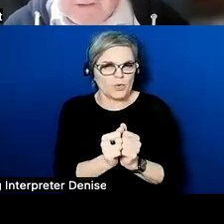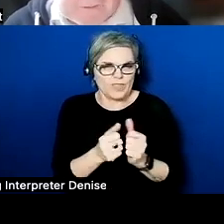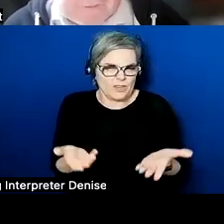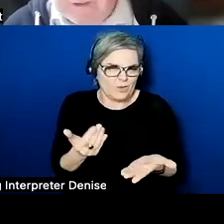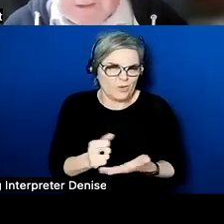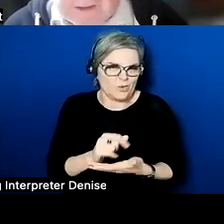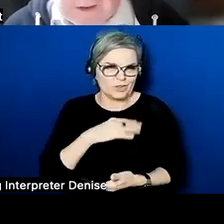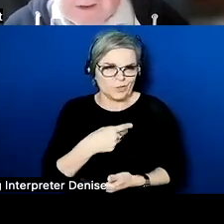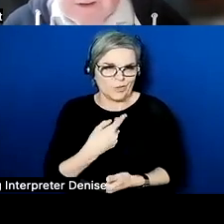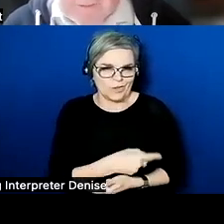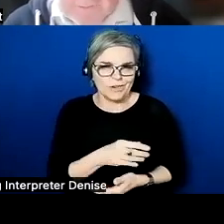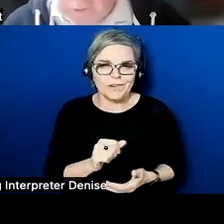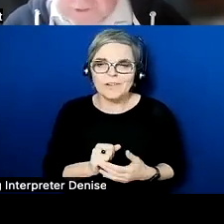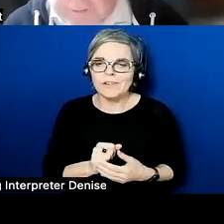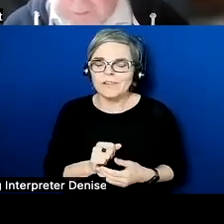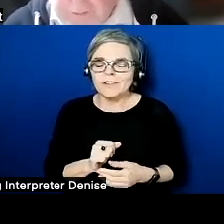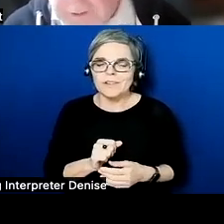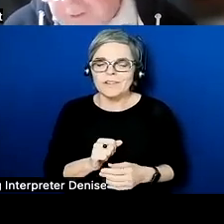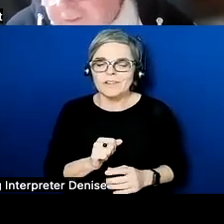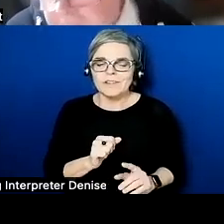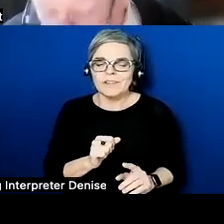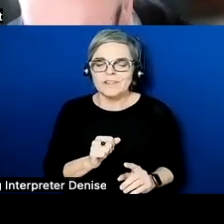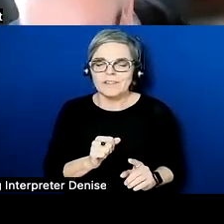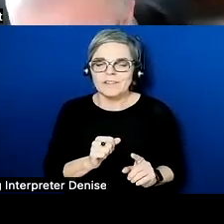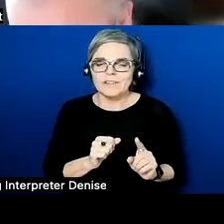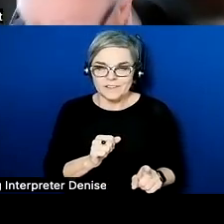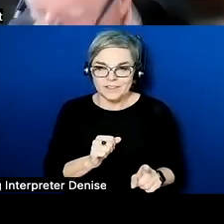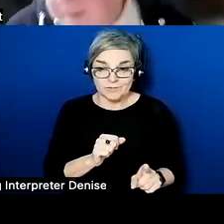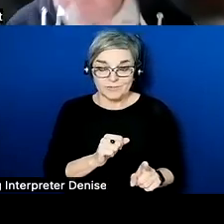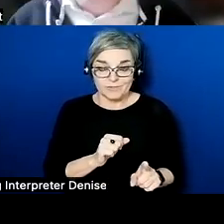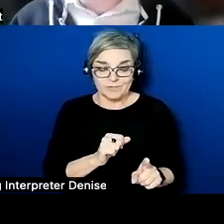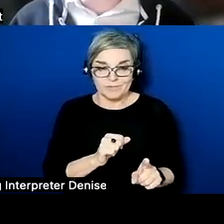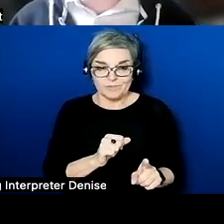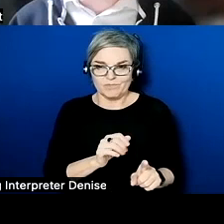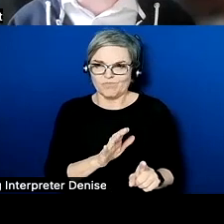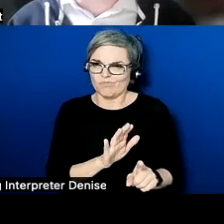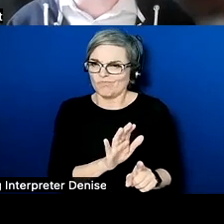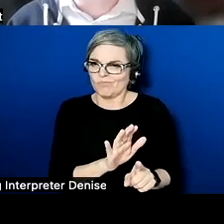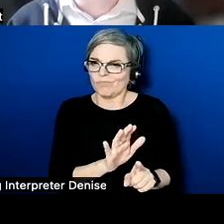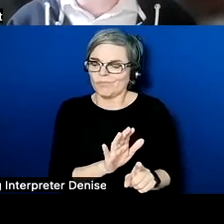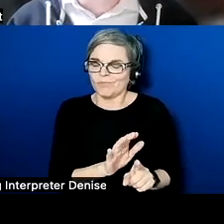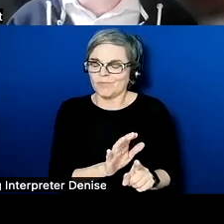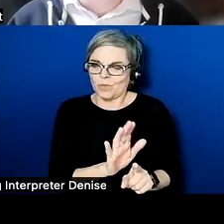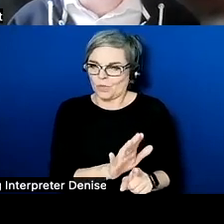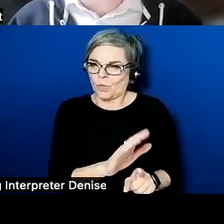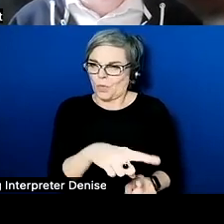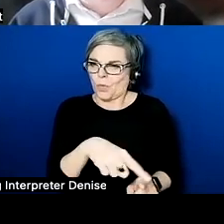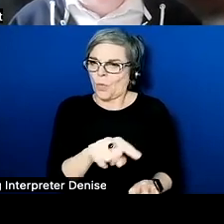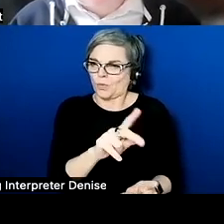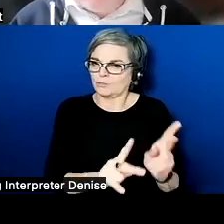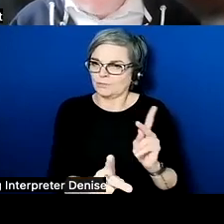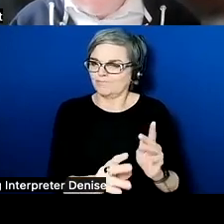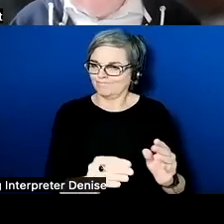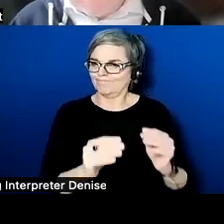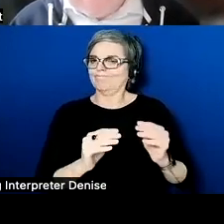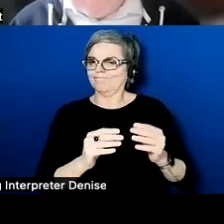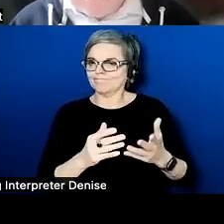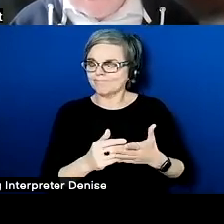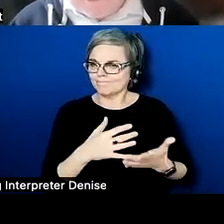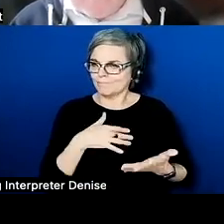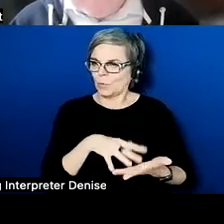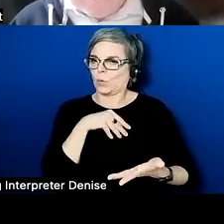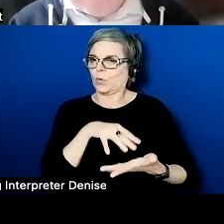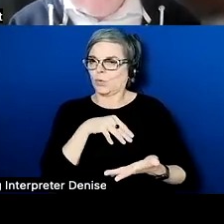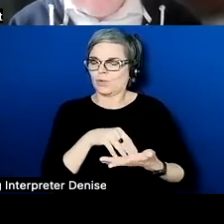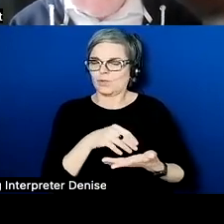it is really from those people. And there's one man in particular, and for people who really want to follow